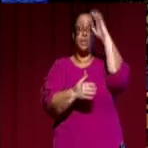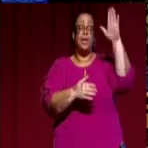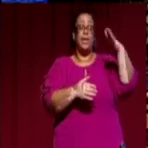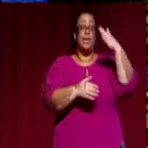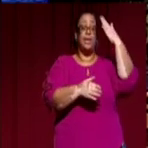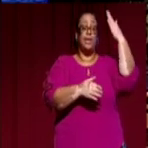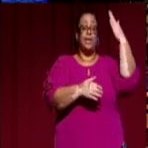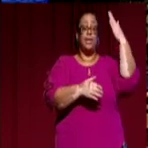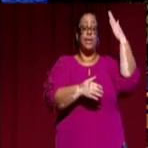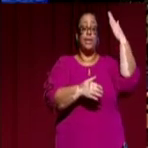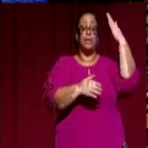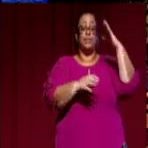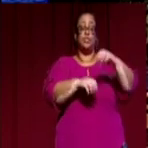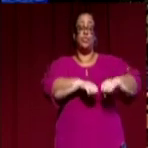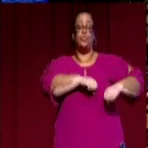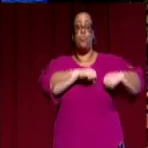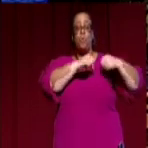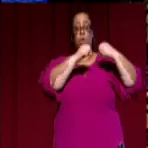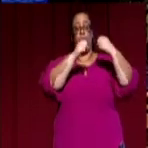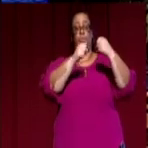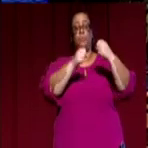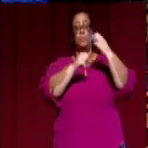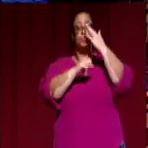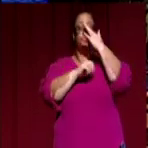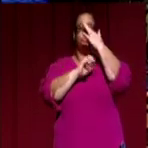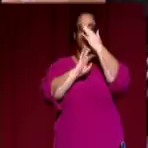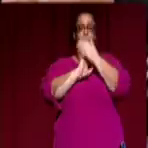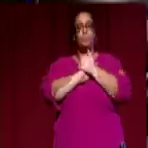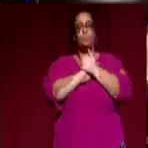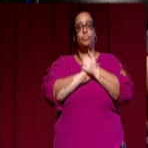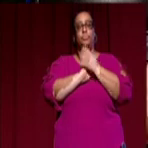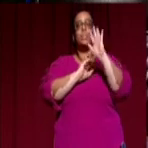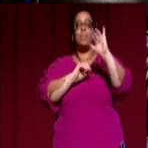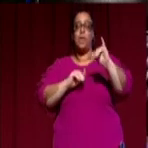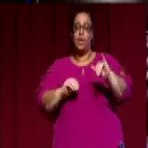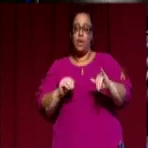but he is strong. Let's go ahead. Go on.